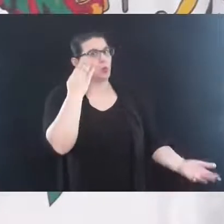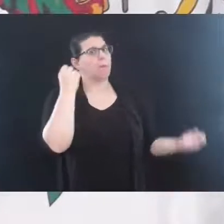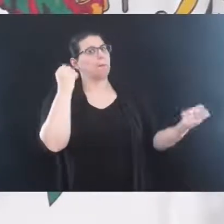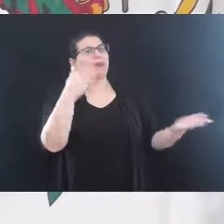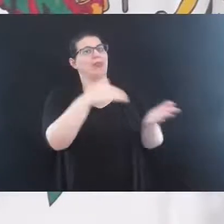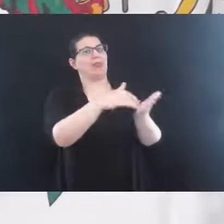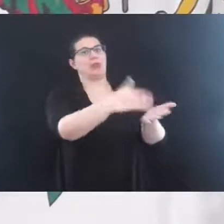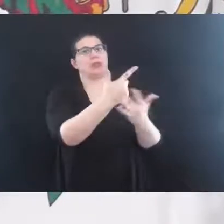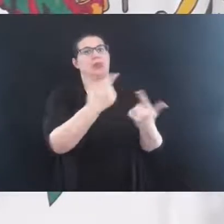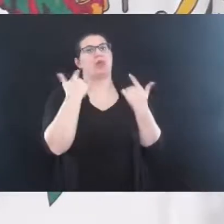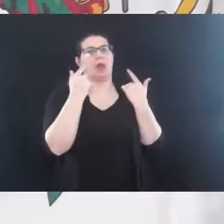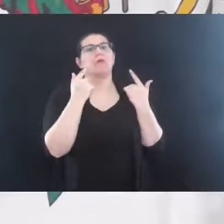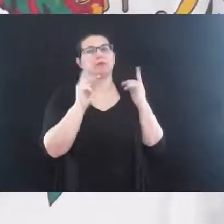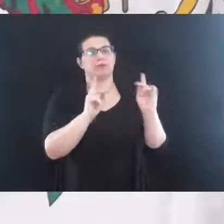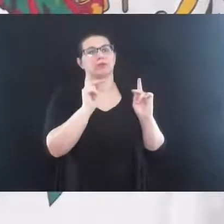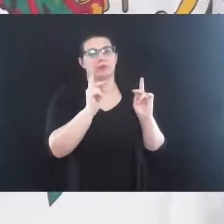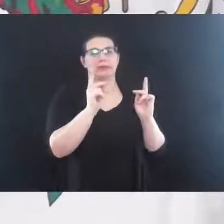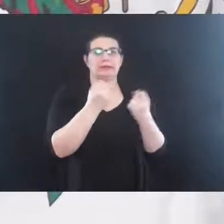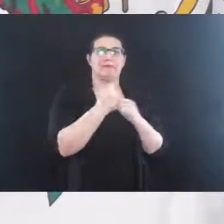There's no question about that.